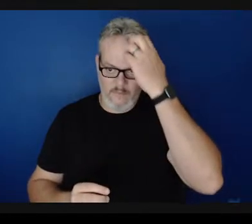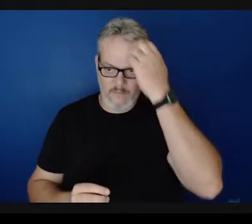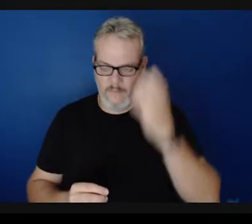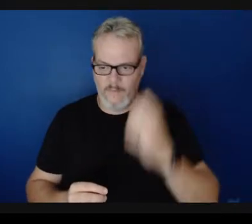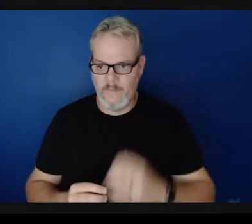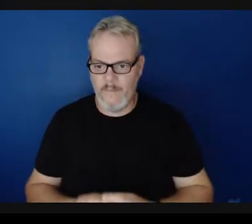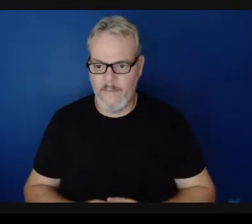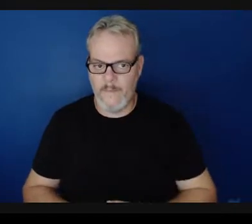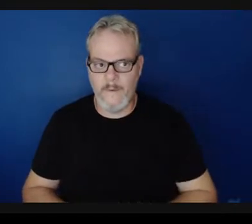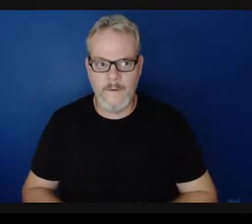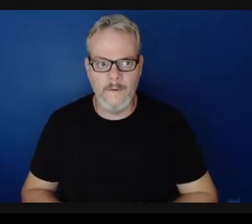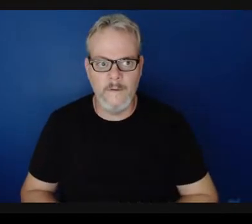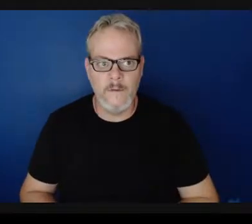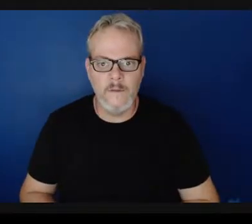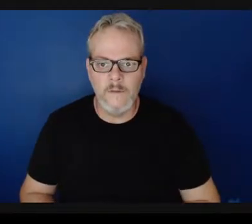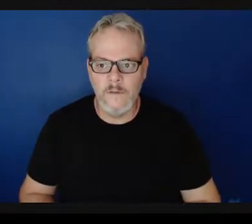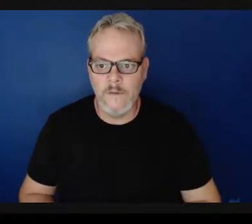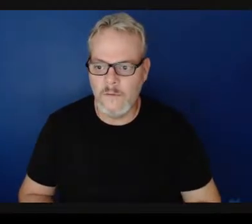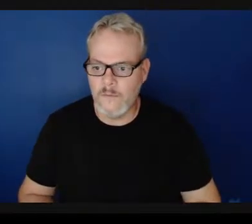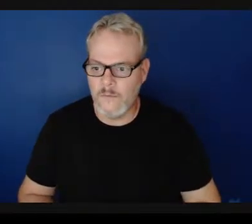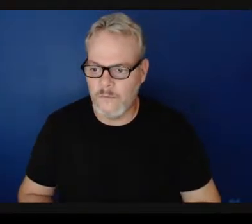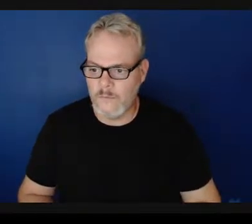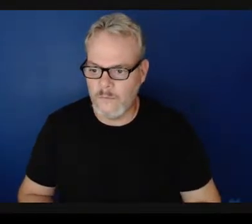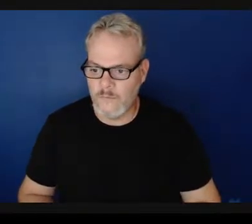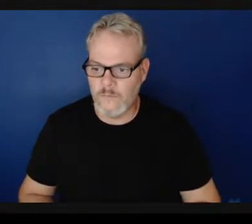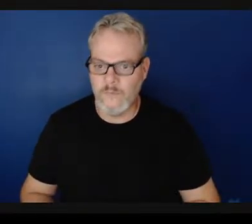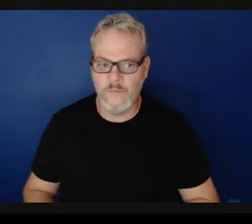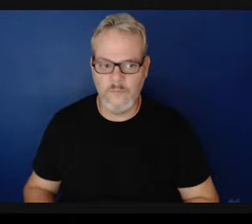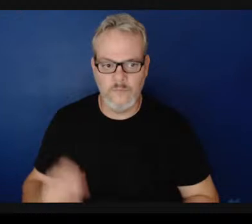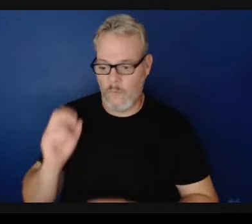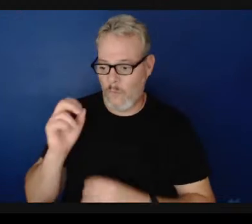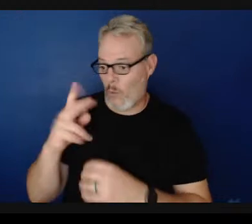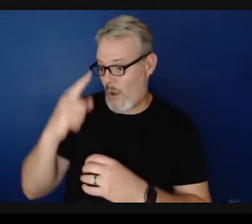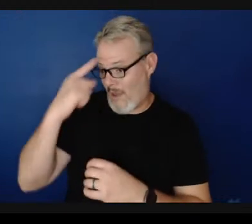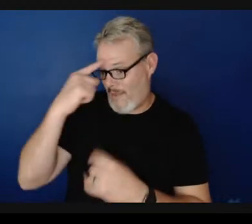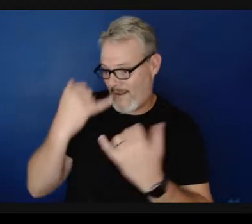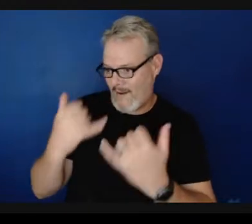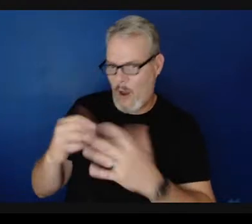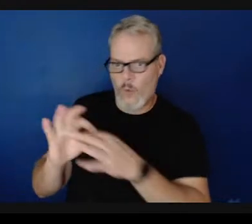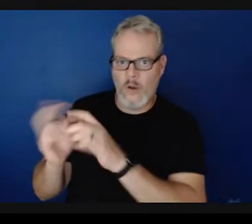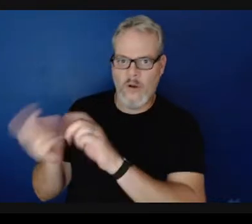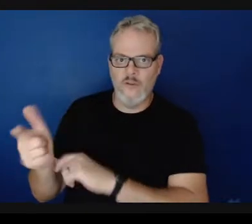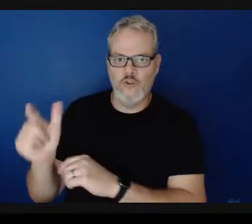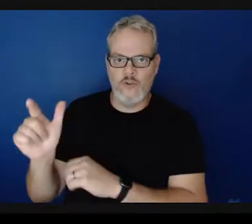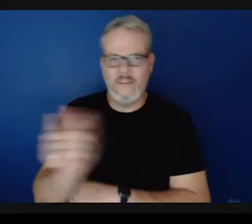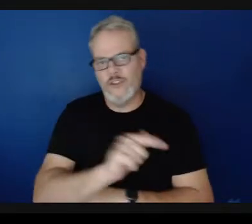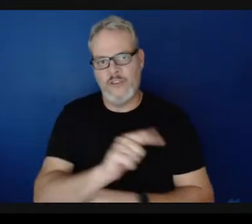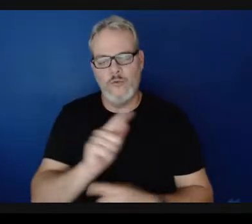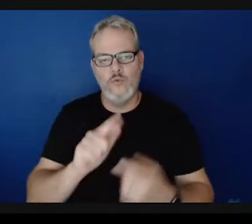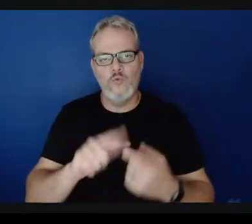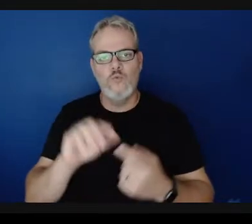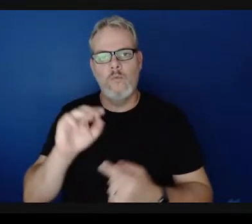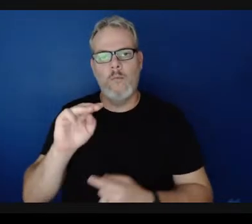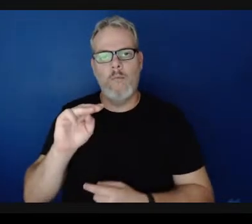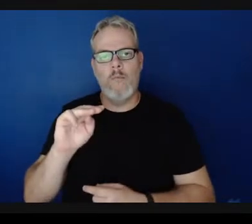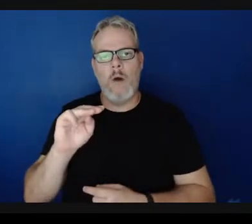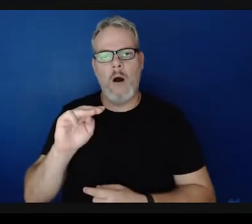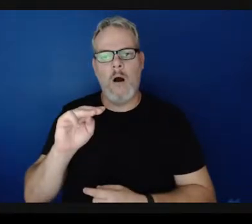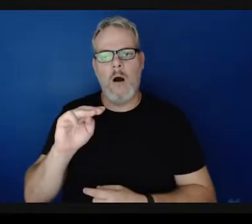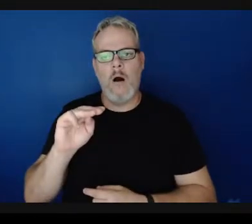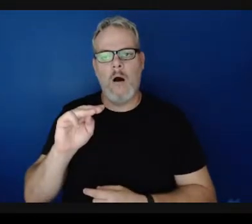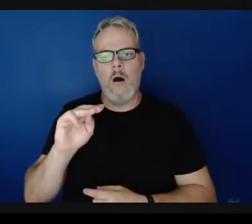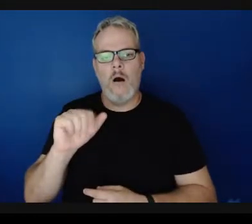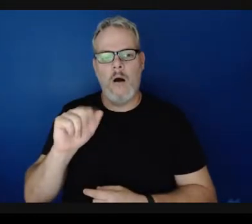we are into the Mauna Loa stuff and the Kilauea connection, huh? If you are so ready to do so, or